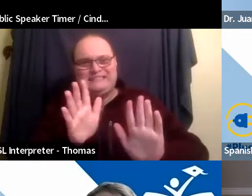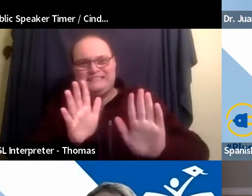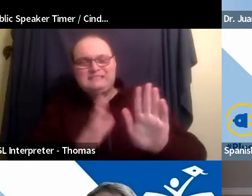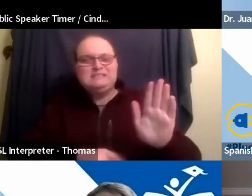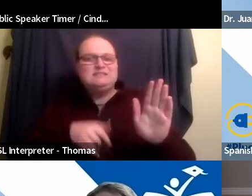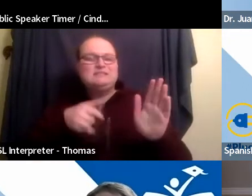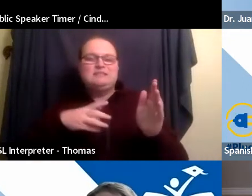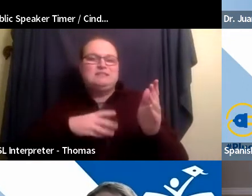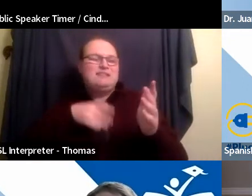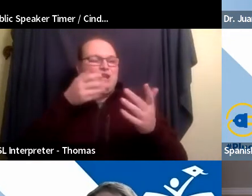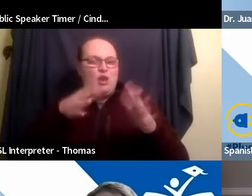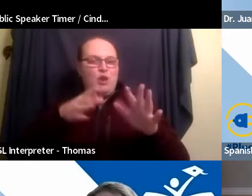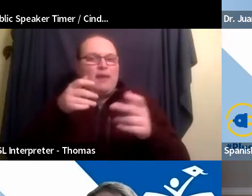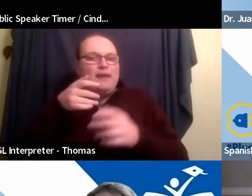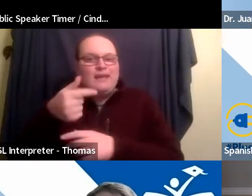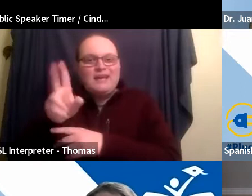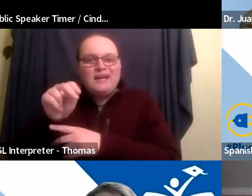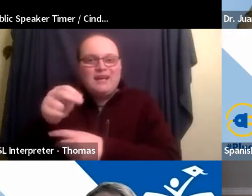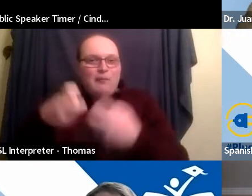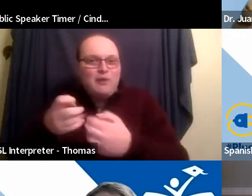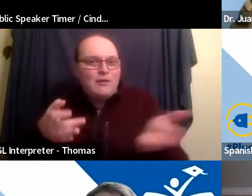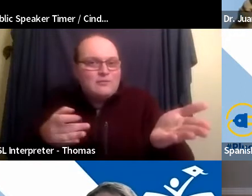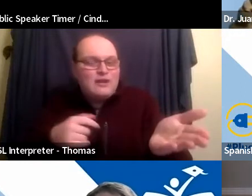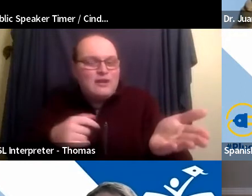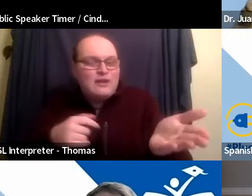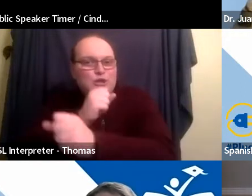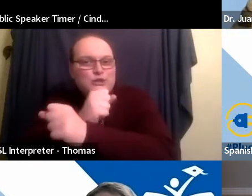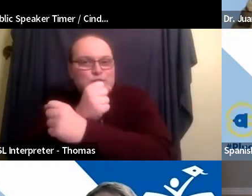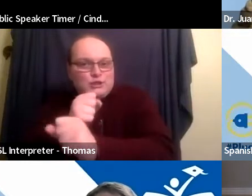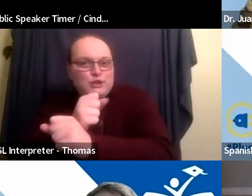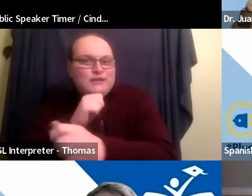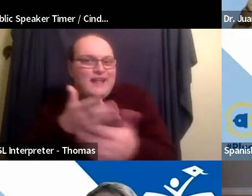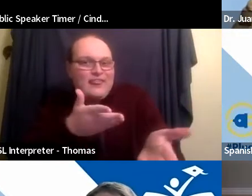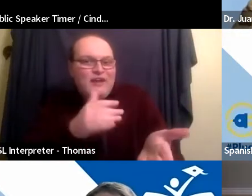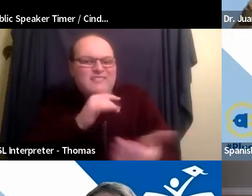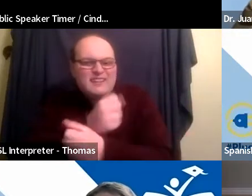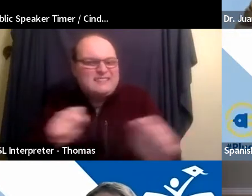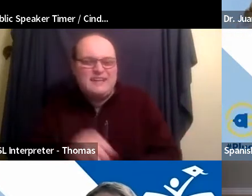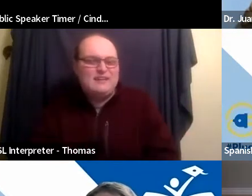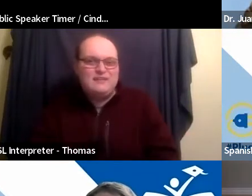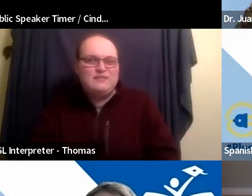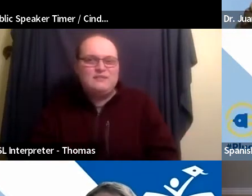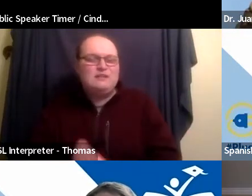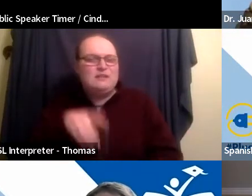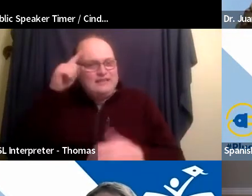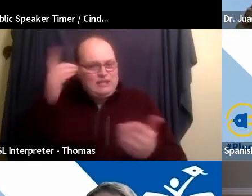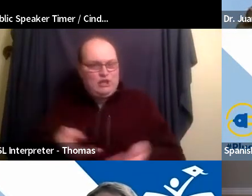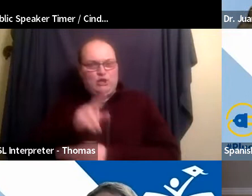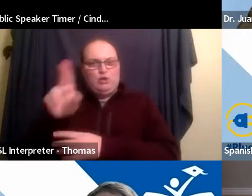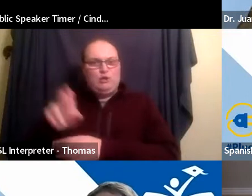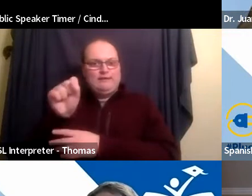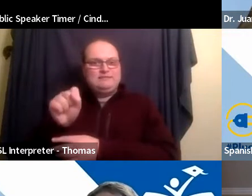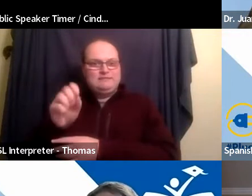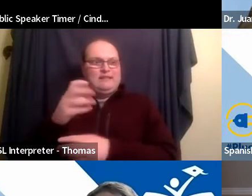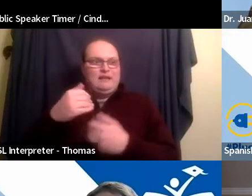It has been known that there have been gun issues at the school. There's no security and it's not safe. I would like to think that in the United States, you know, where they